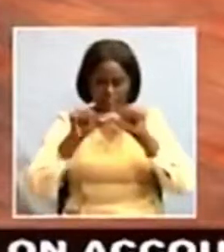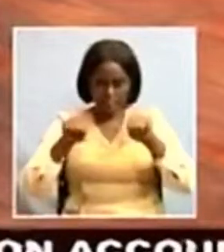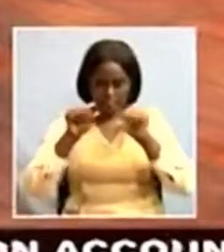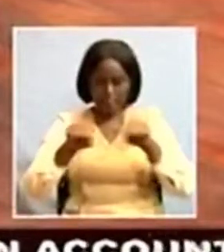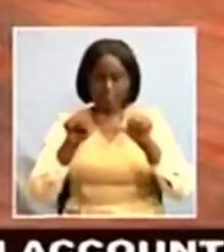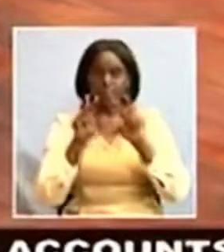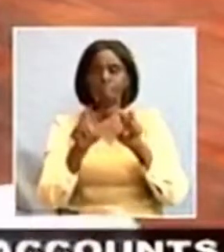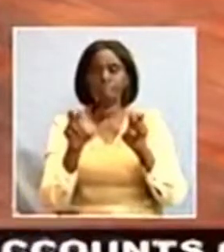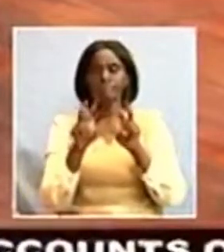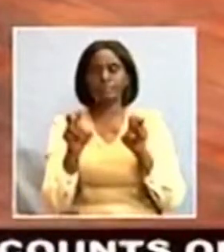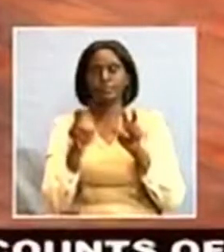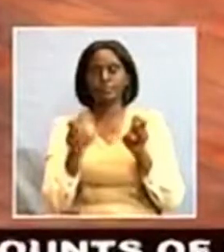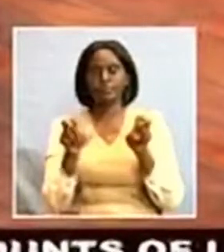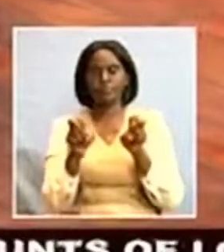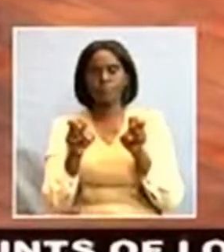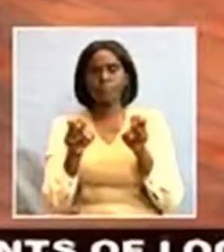verification.